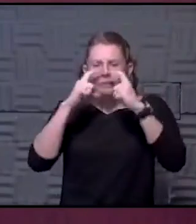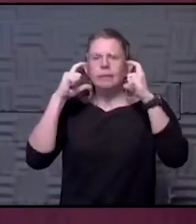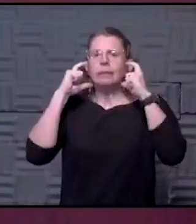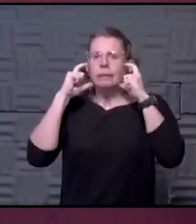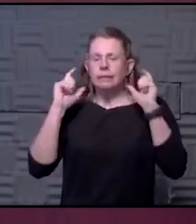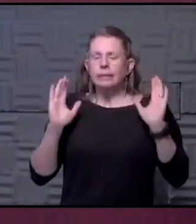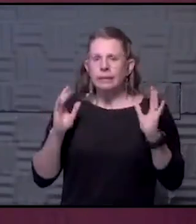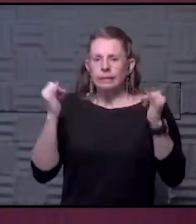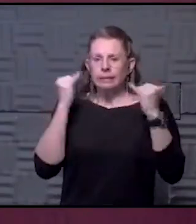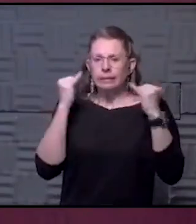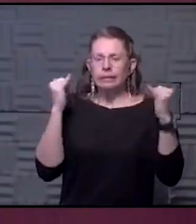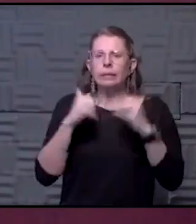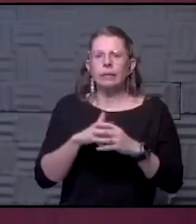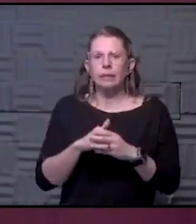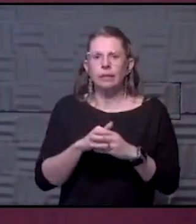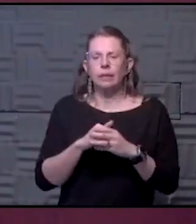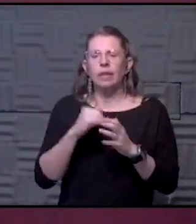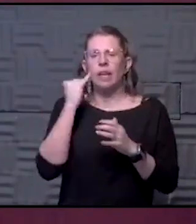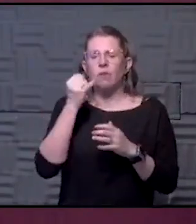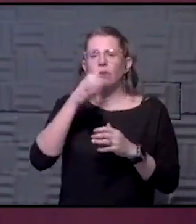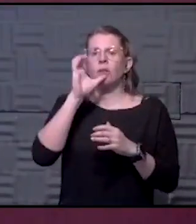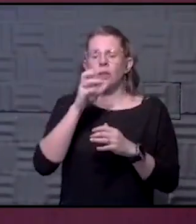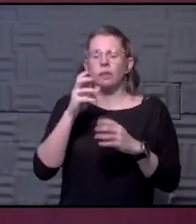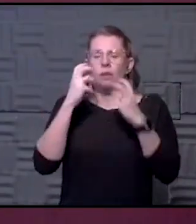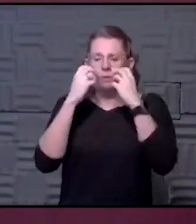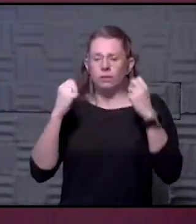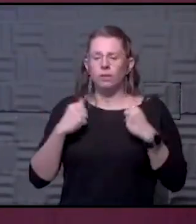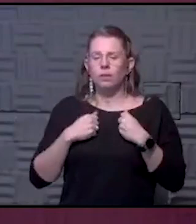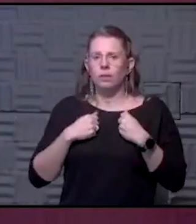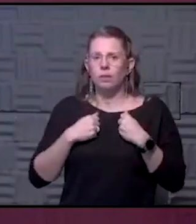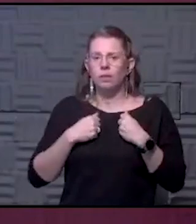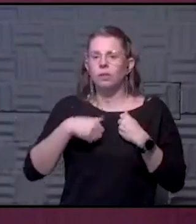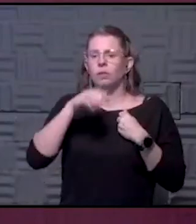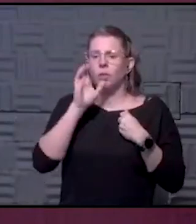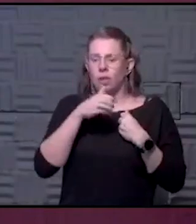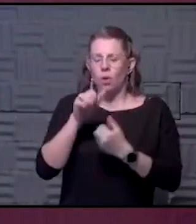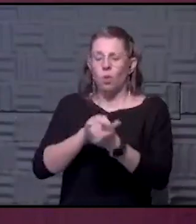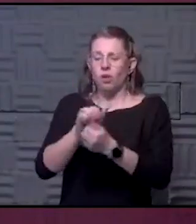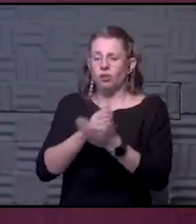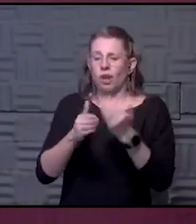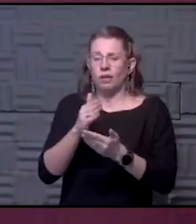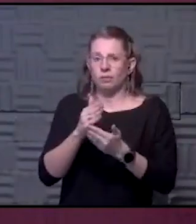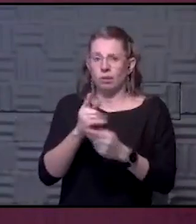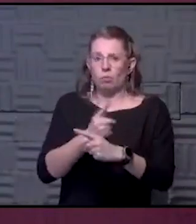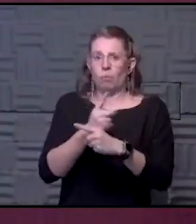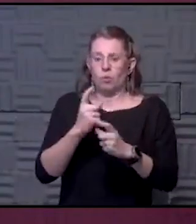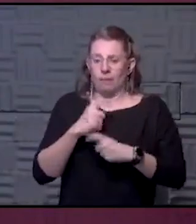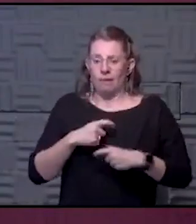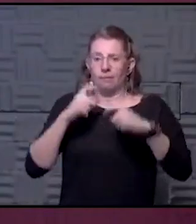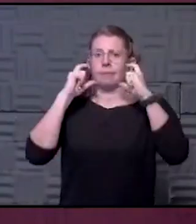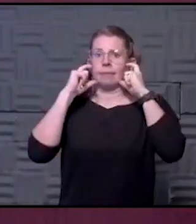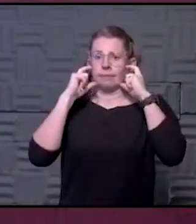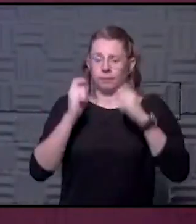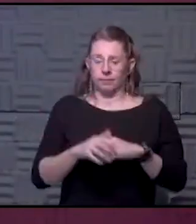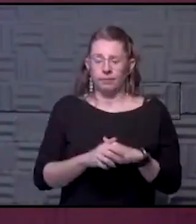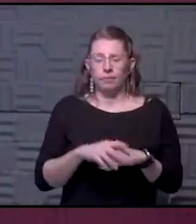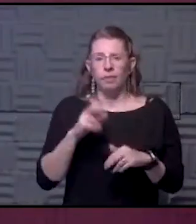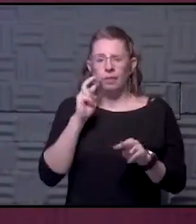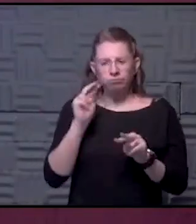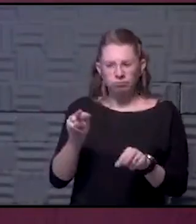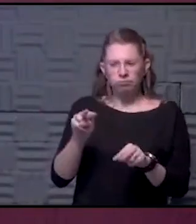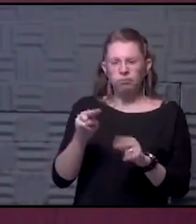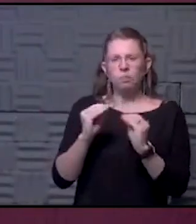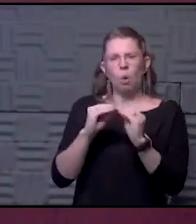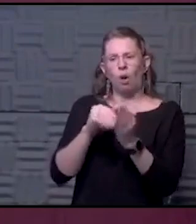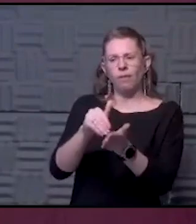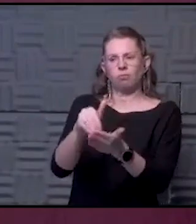need to hydrate yourself, pull them down. Yep. Hydrate, wash your hands. So it's proper masking. Yep. And that's what I'm seeing them do more often now, is